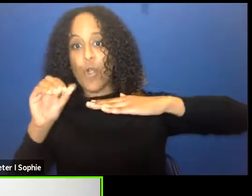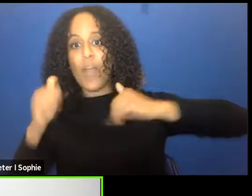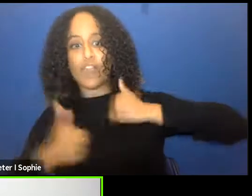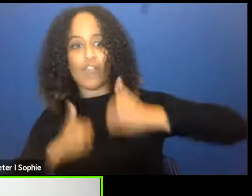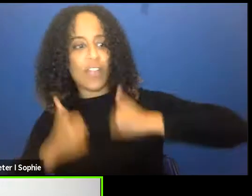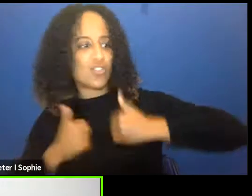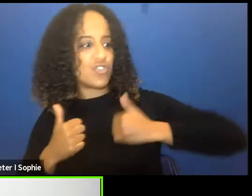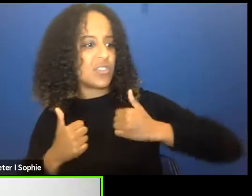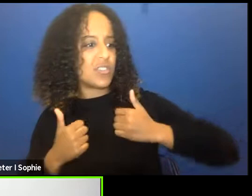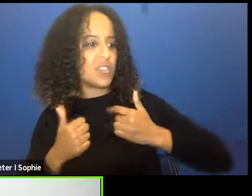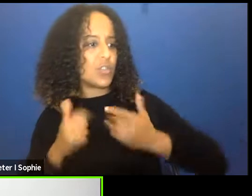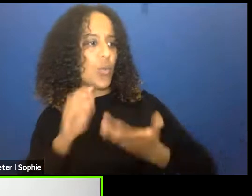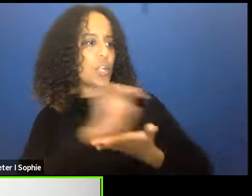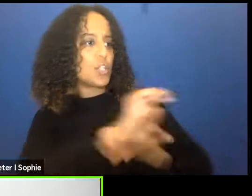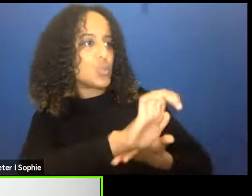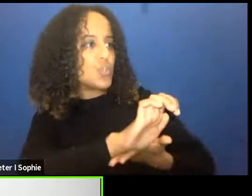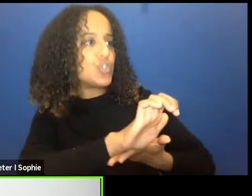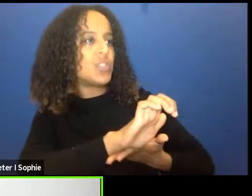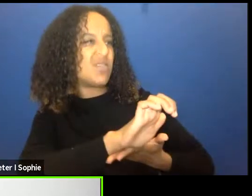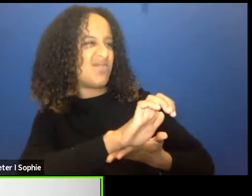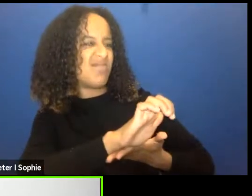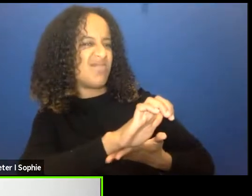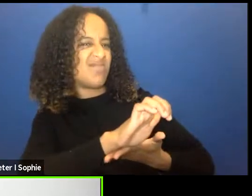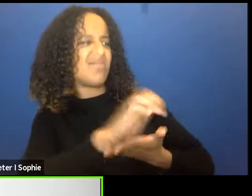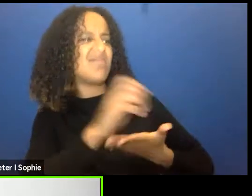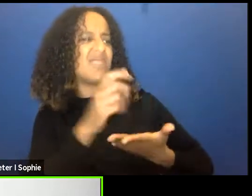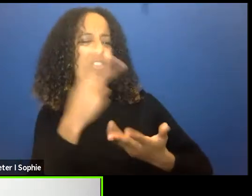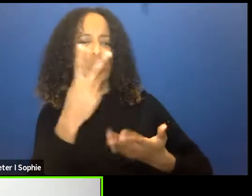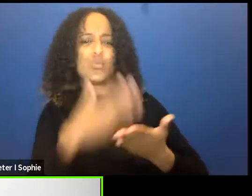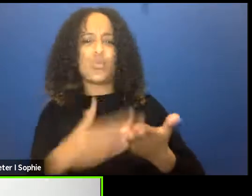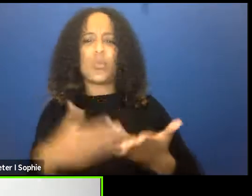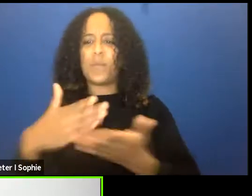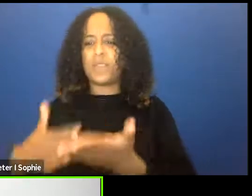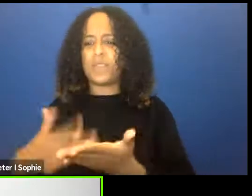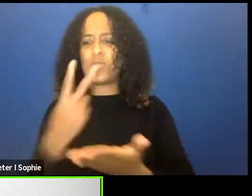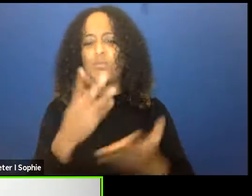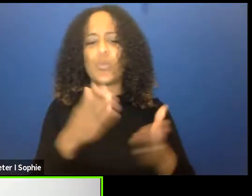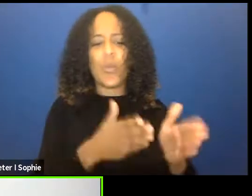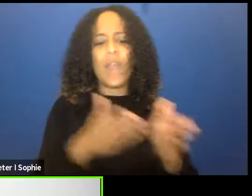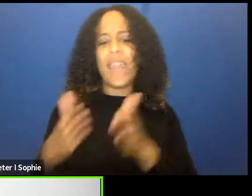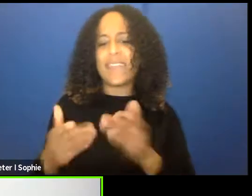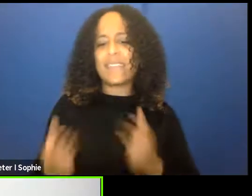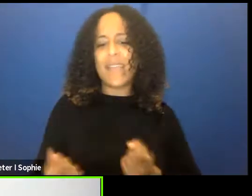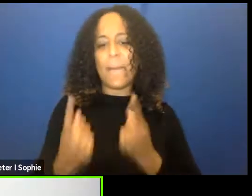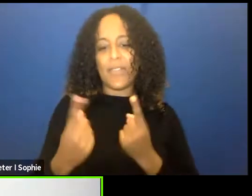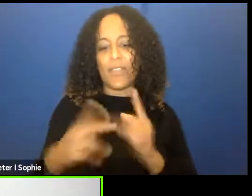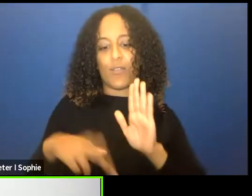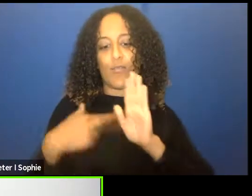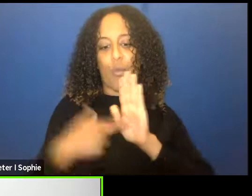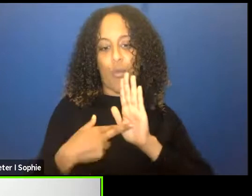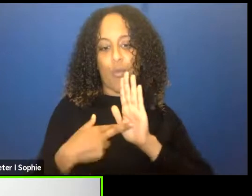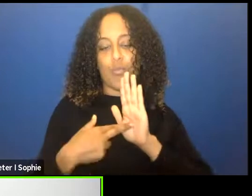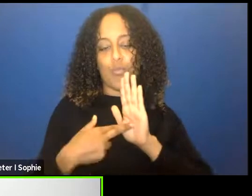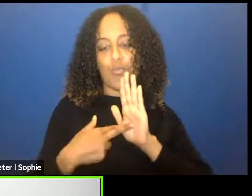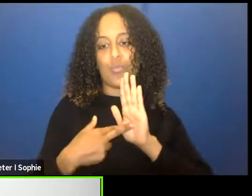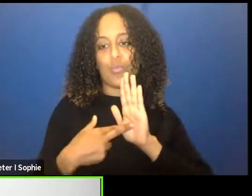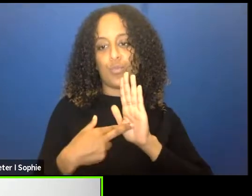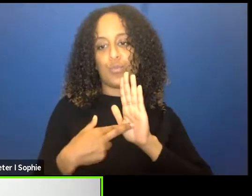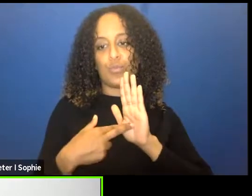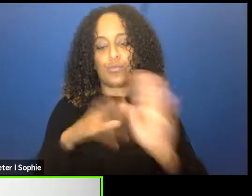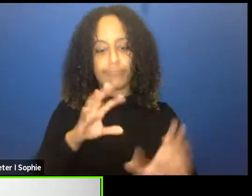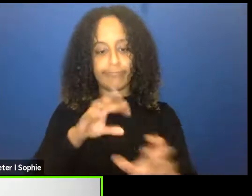and so I think there are two pieces, the two ways that empathy plays a role. One is in